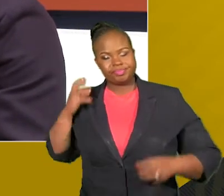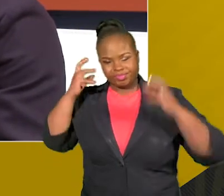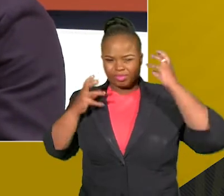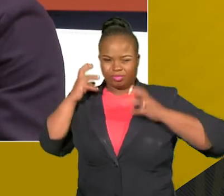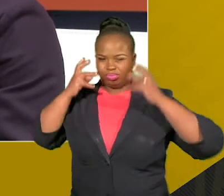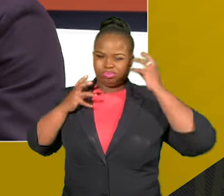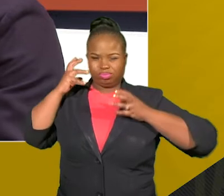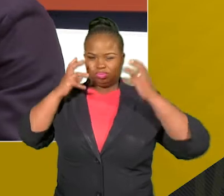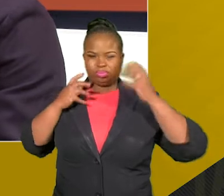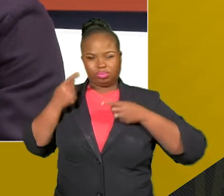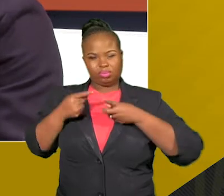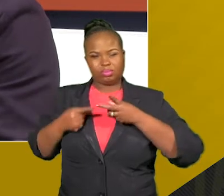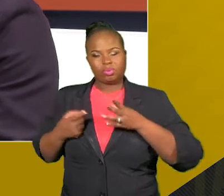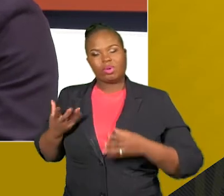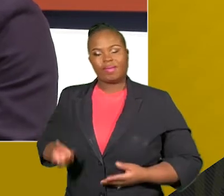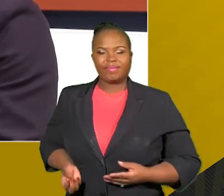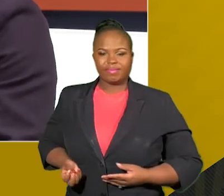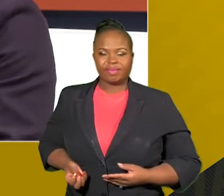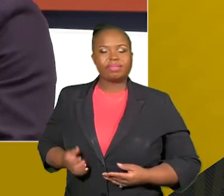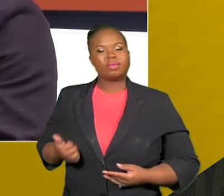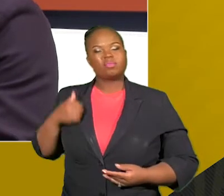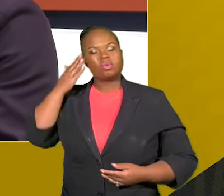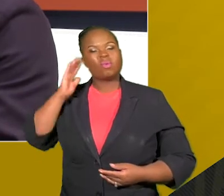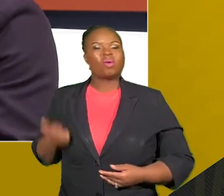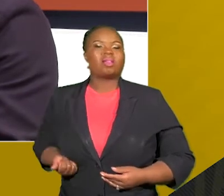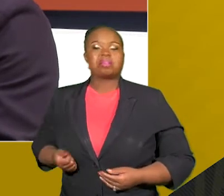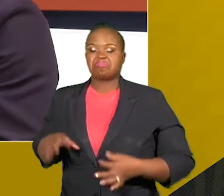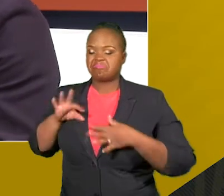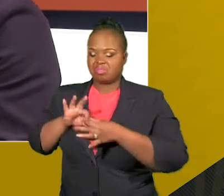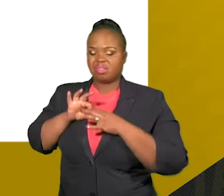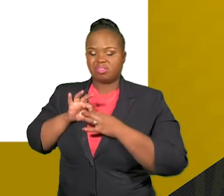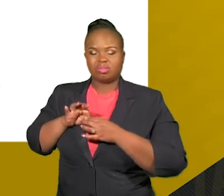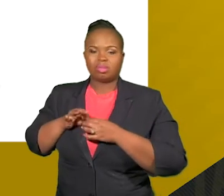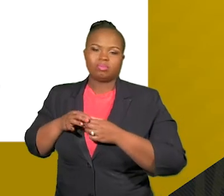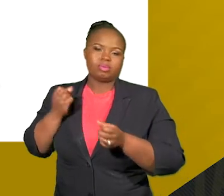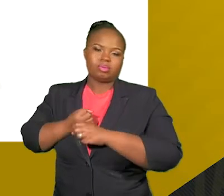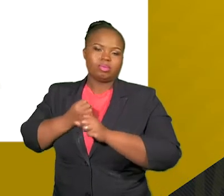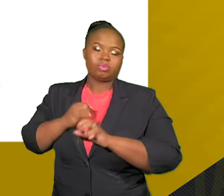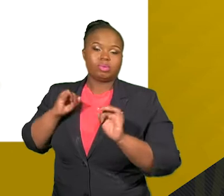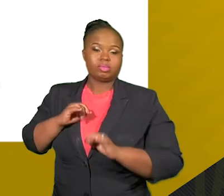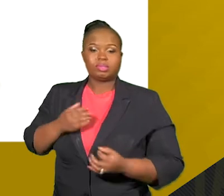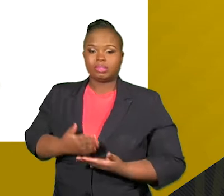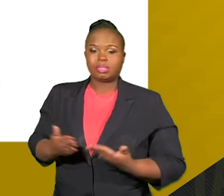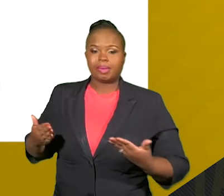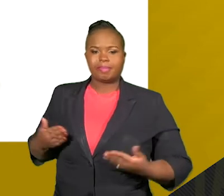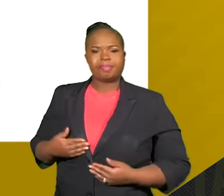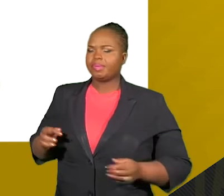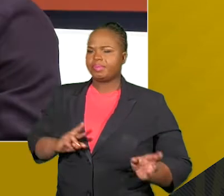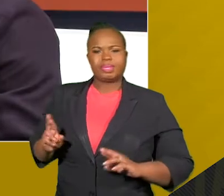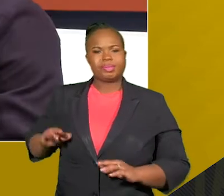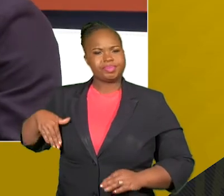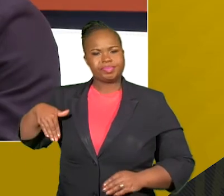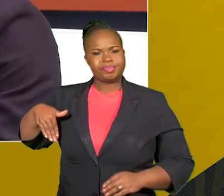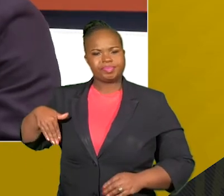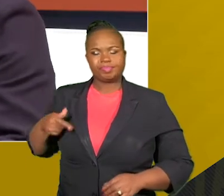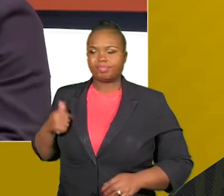a corner, it plays itself out in my relationships now. Because we're talking about people who get into relationship bangasi ready.